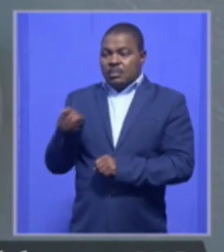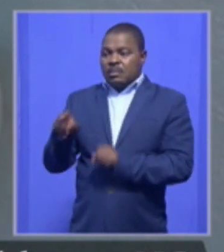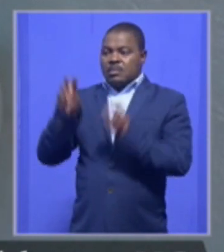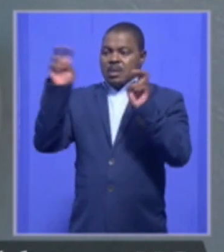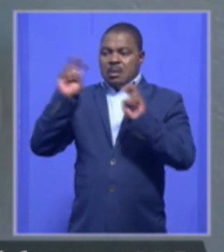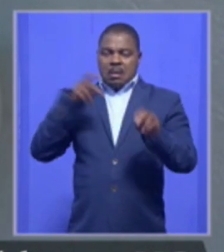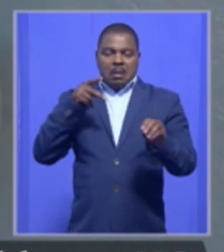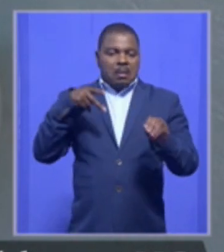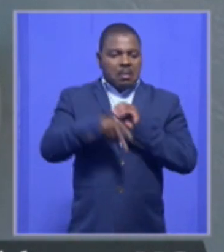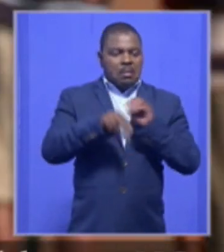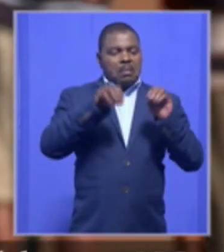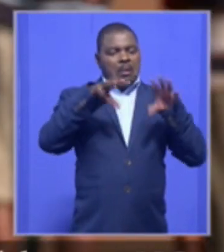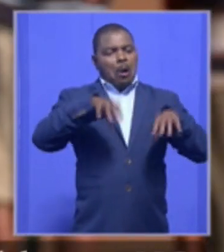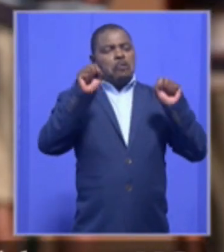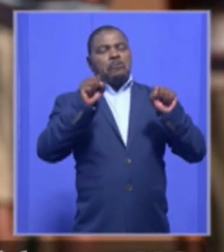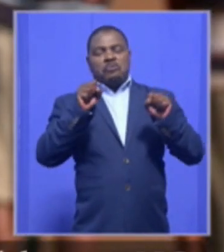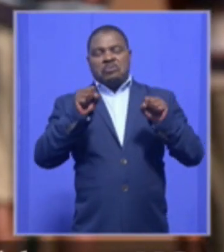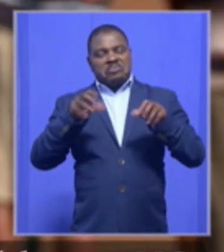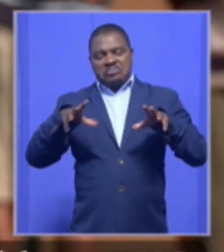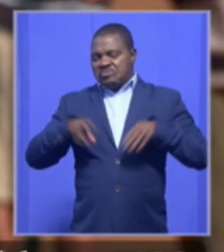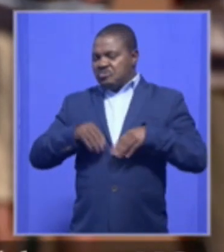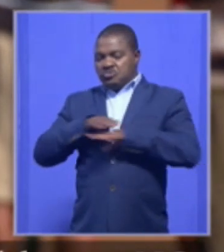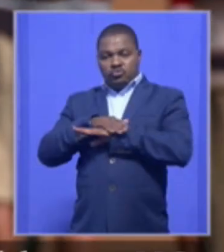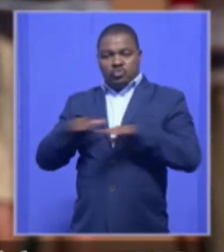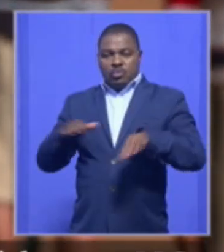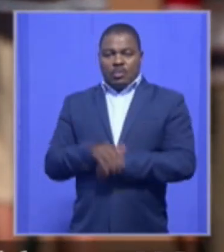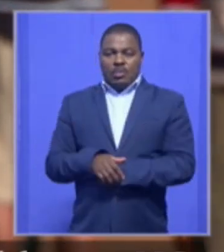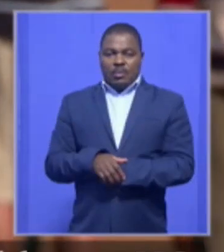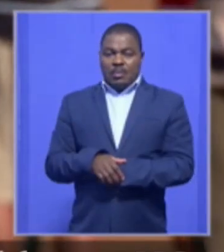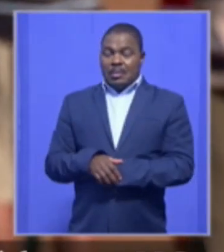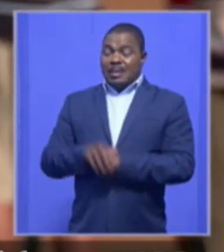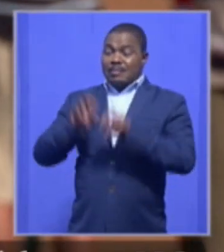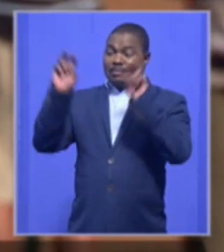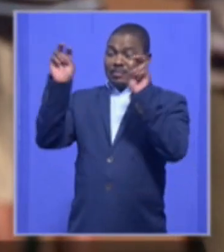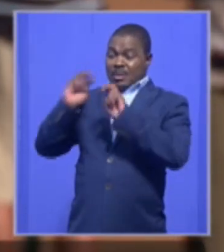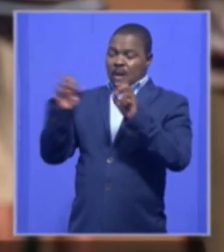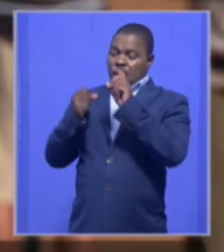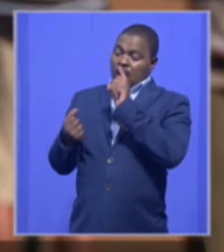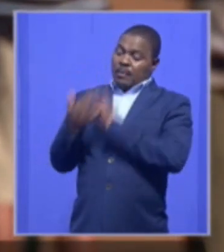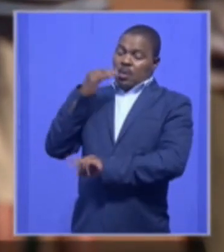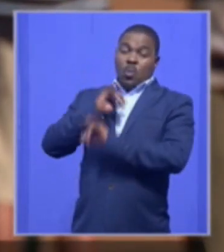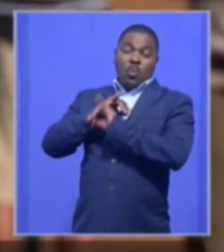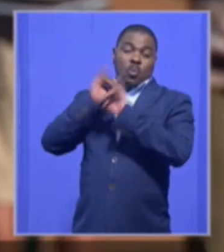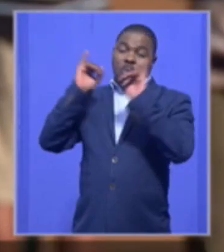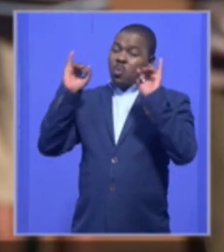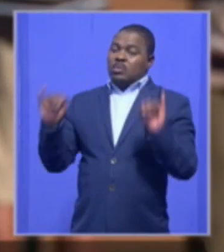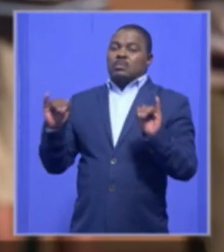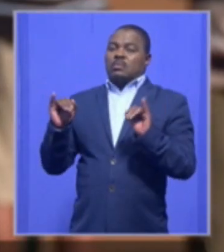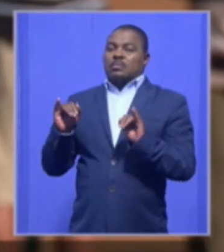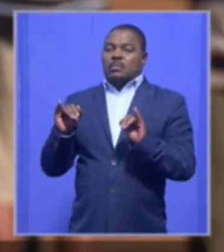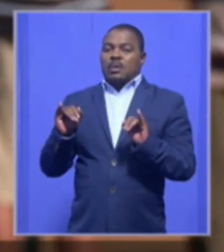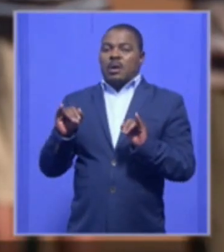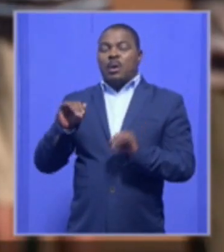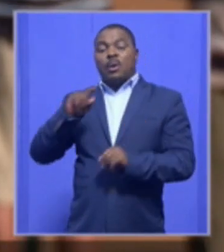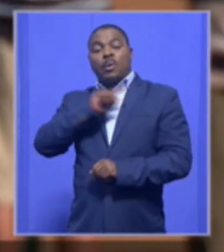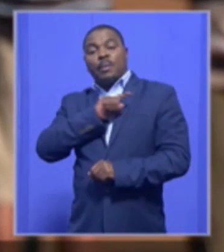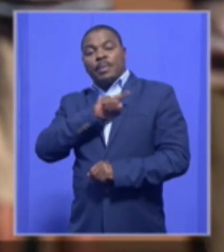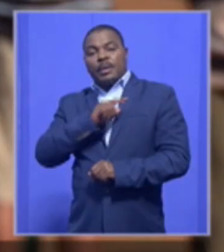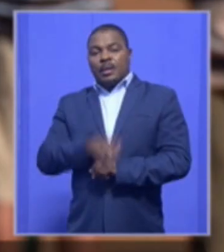ya motlakase baahing. Motlakase one o re amile haholo. O re amile haholo hobane